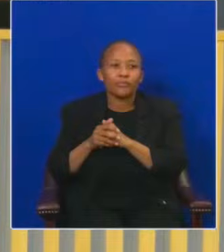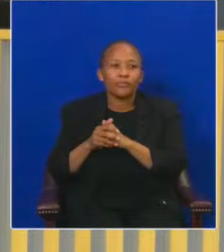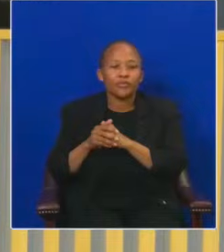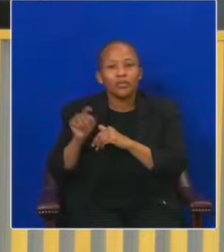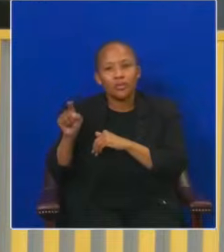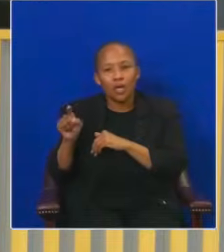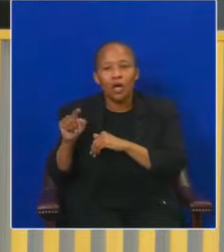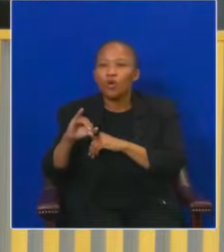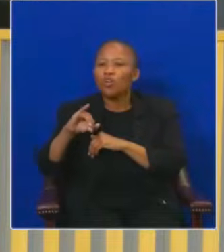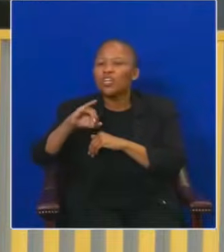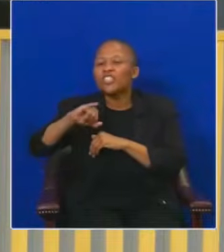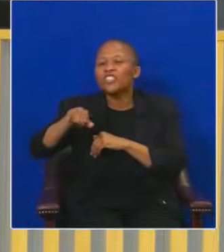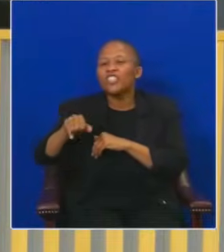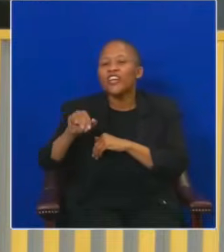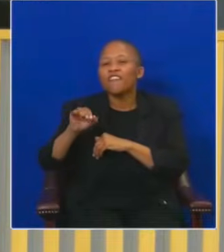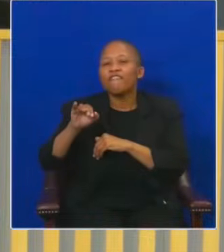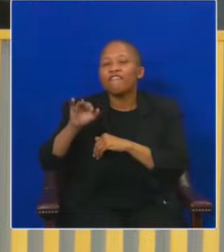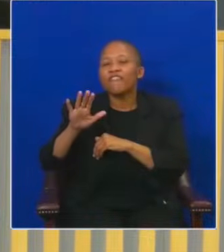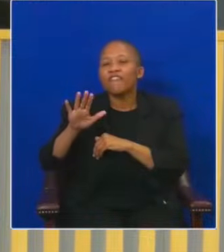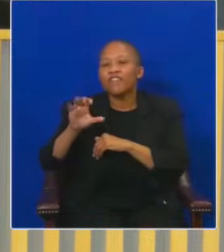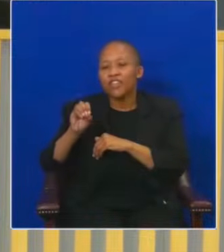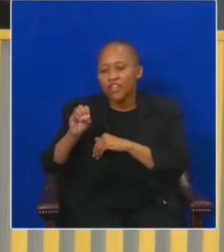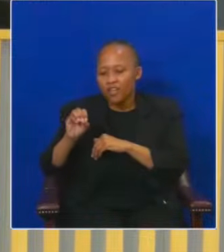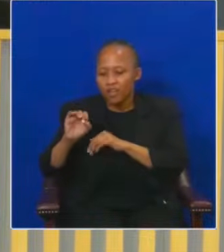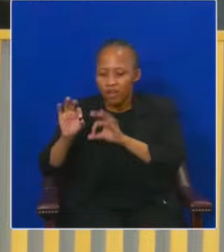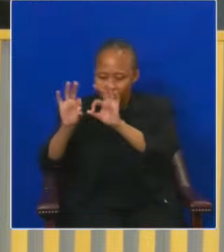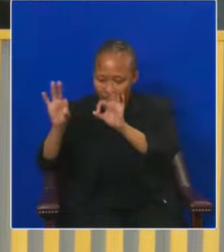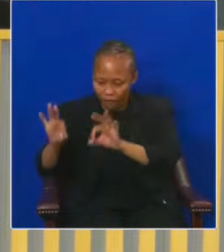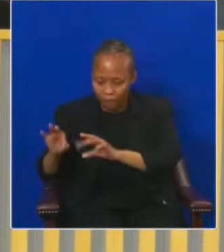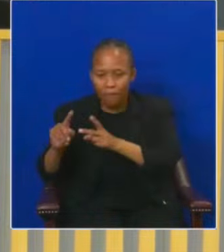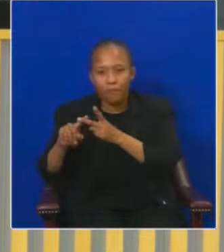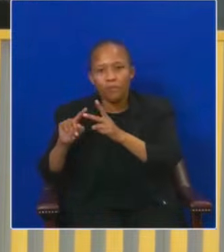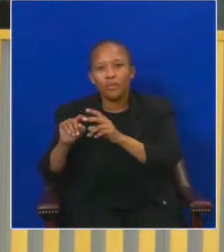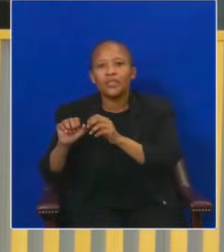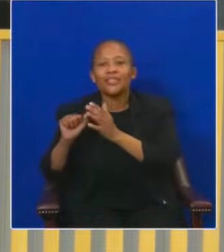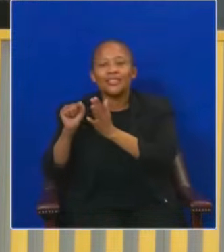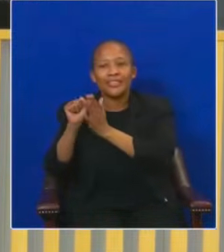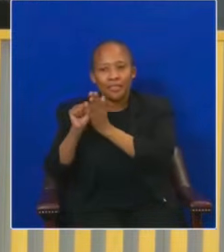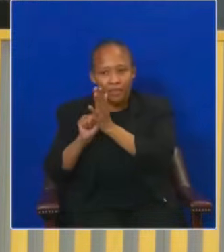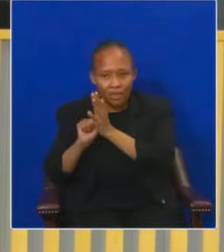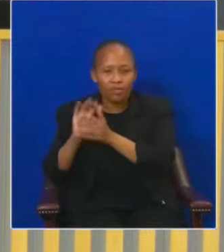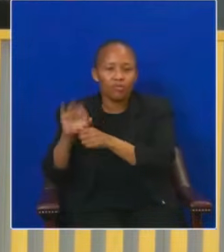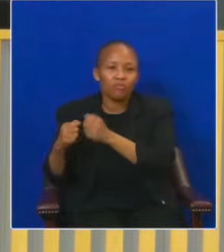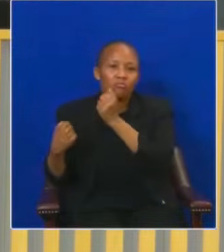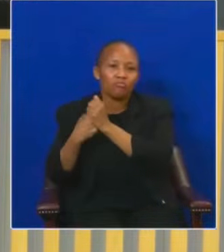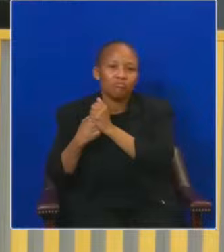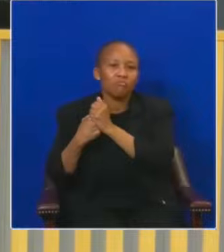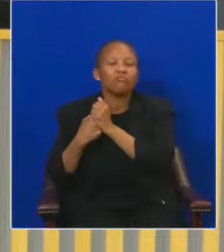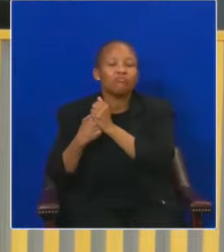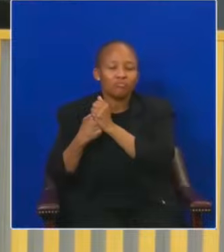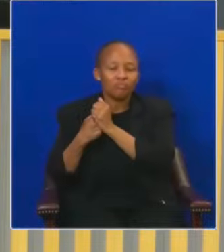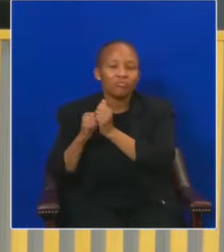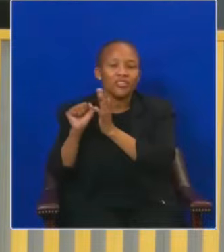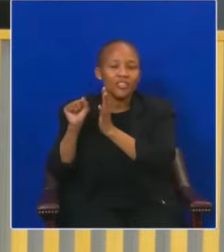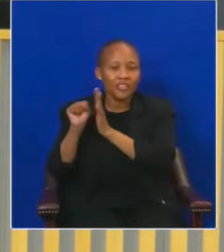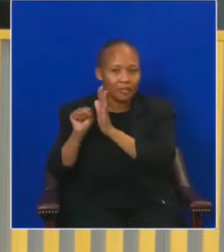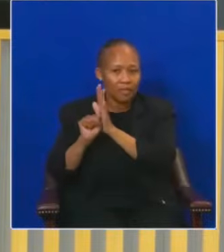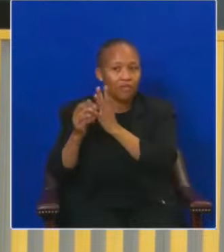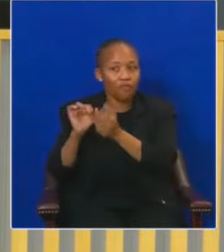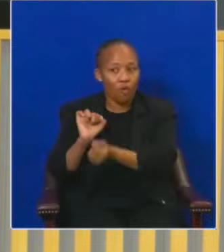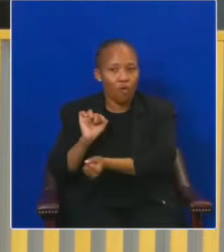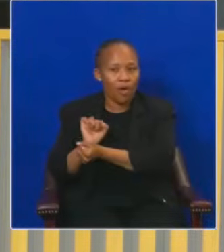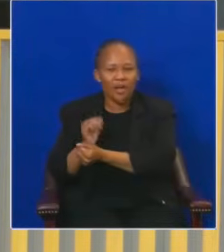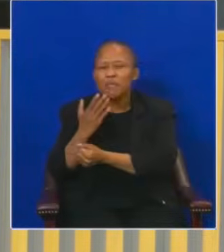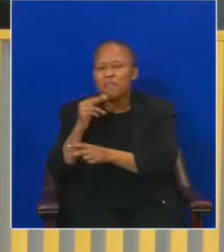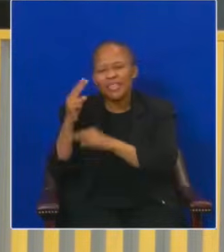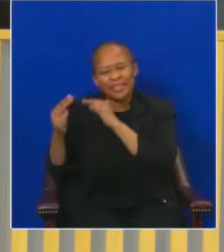and the statement in support of the application for a warrant. Can you please repeat that? I misunderstood something, I